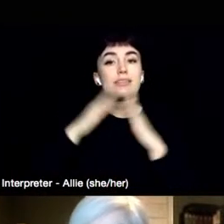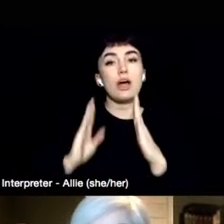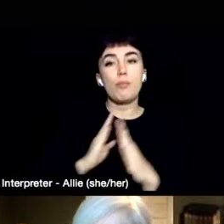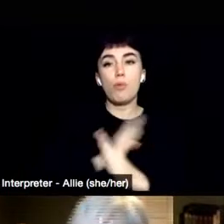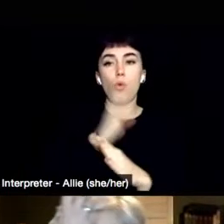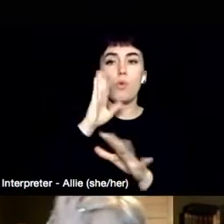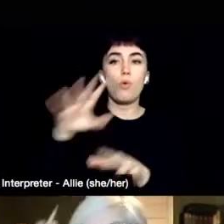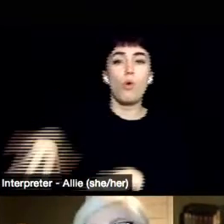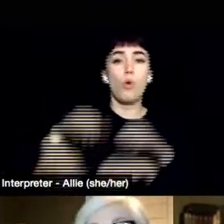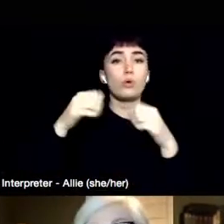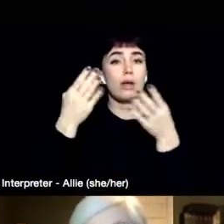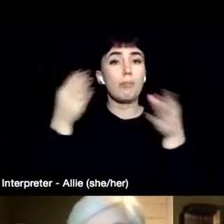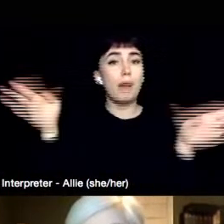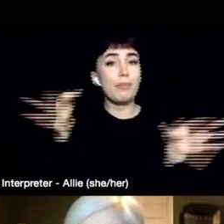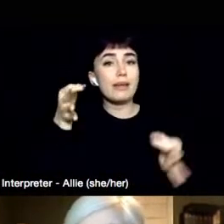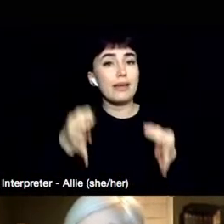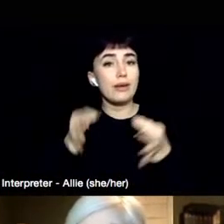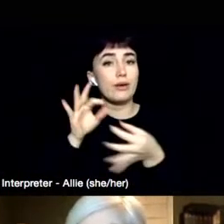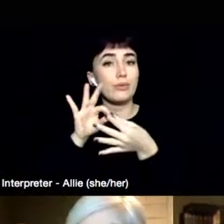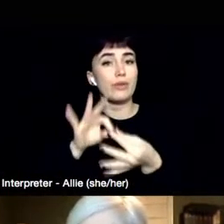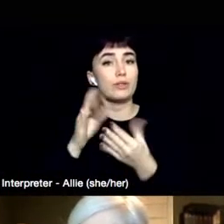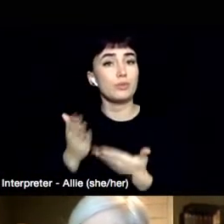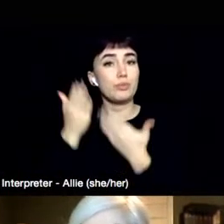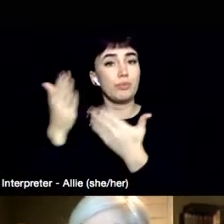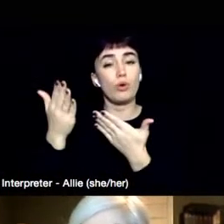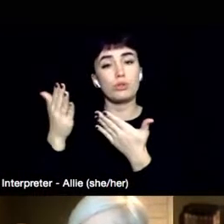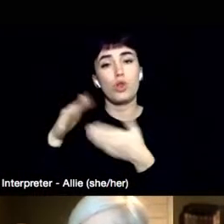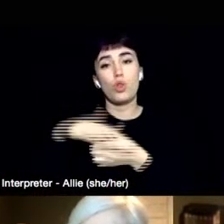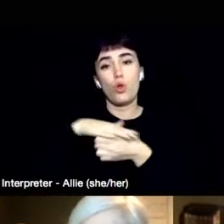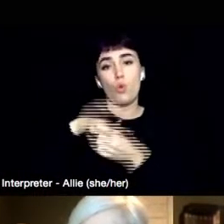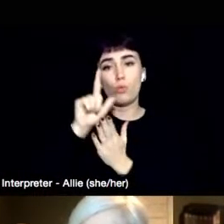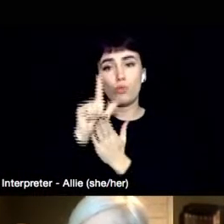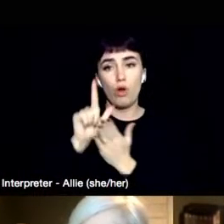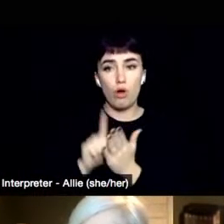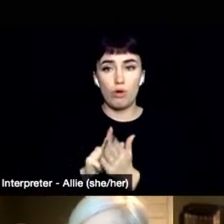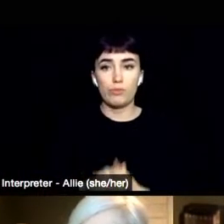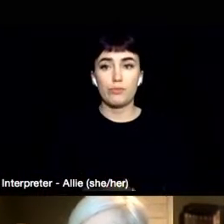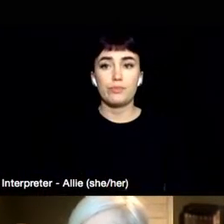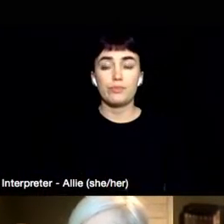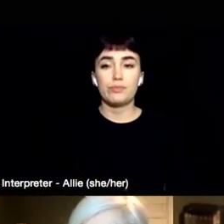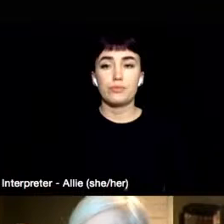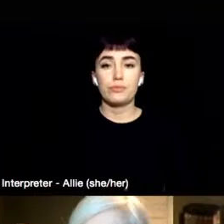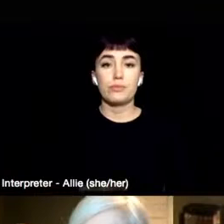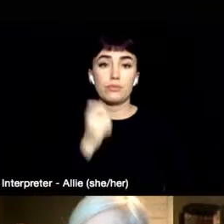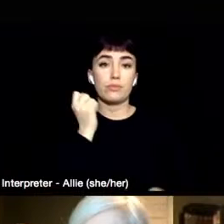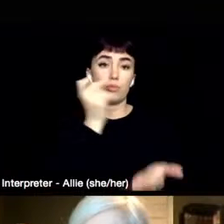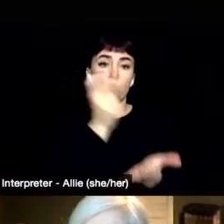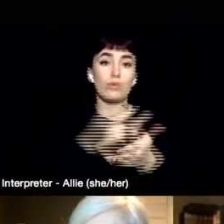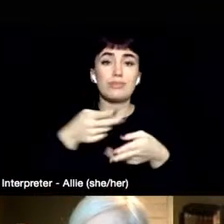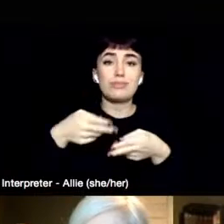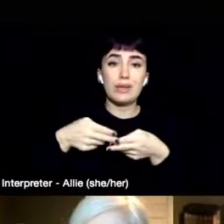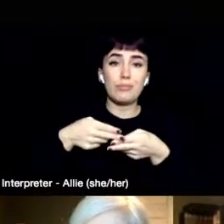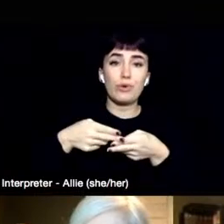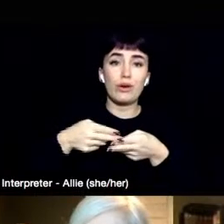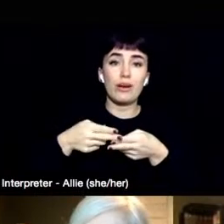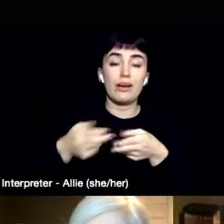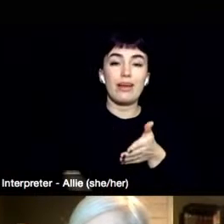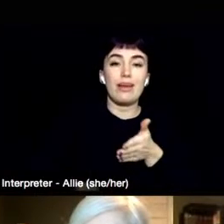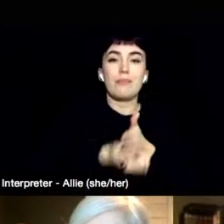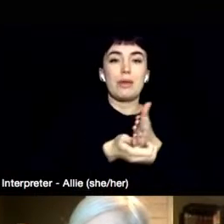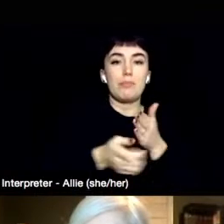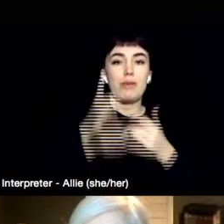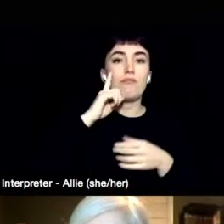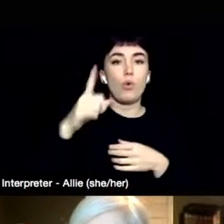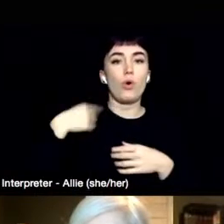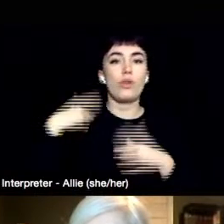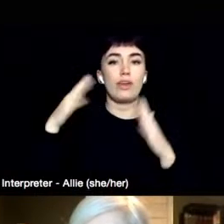holding a public hearing relating to a proposed local law granting a temporary amendment to the town's noise law,